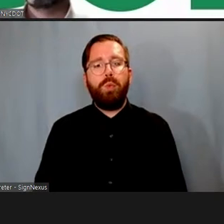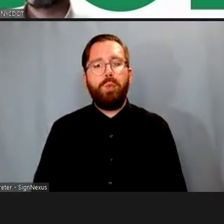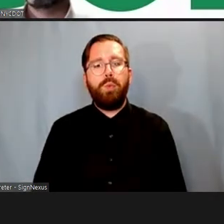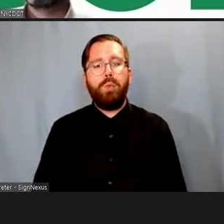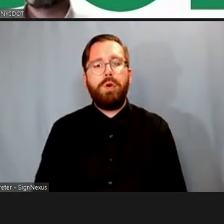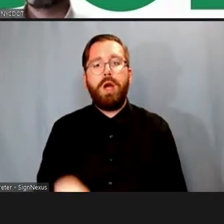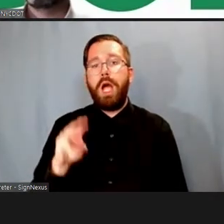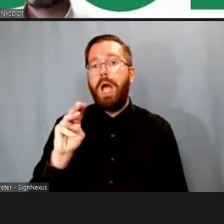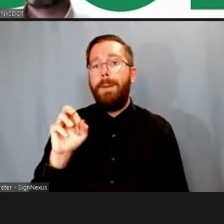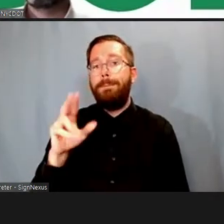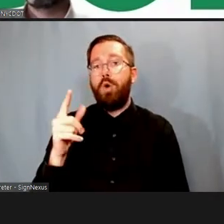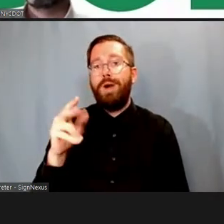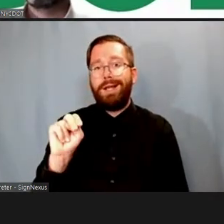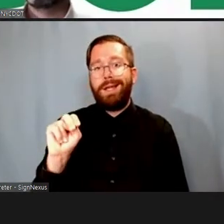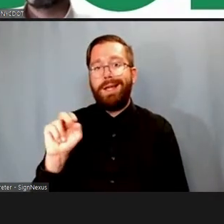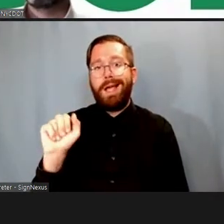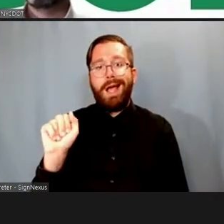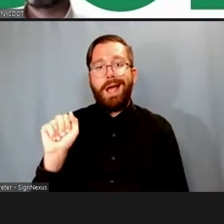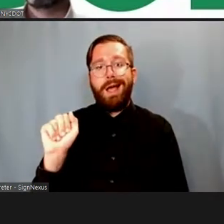morgan adze